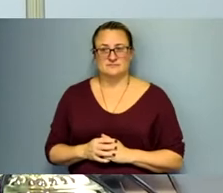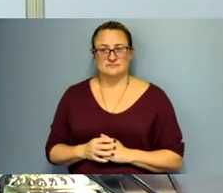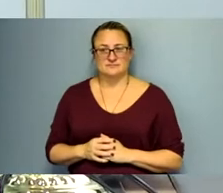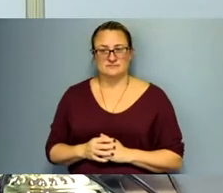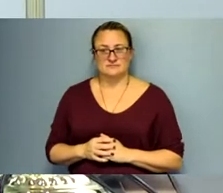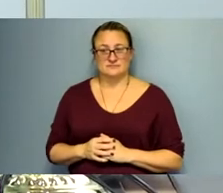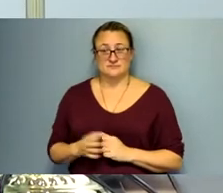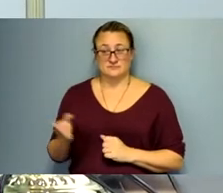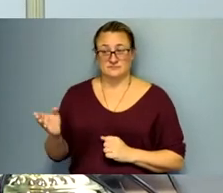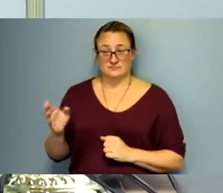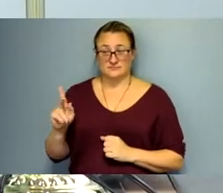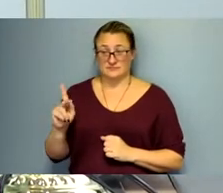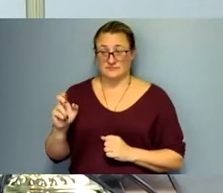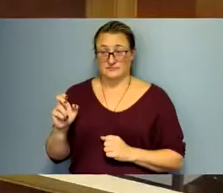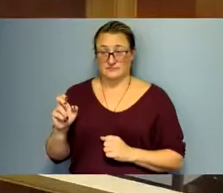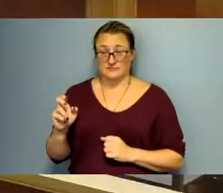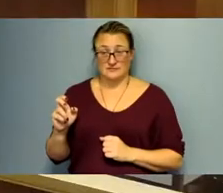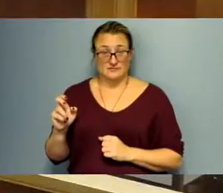Ms. McKenna, do you want to comment on this?